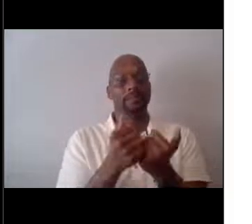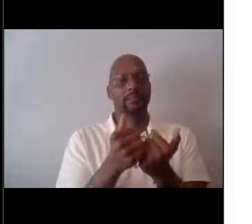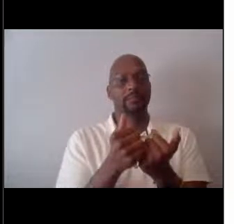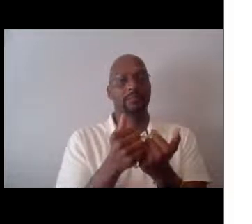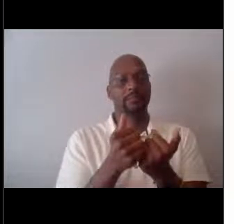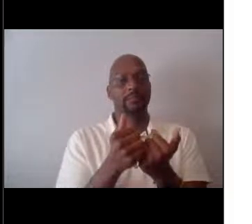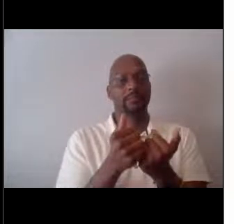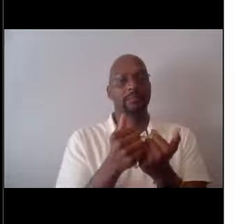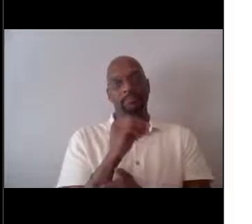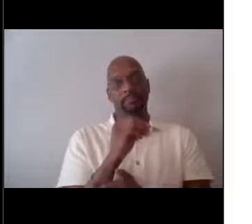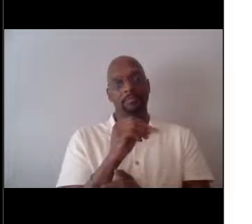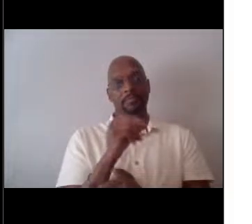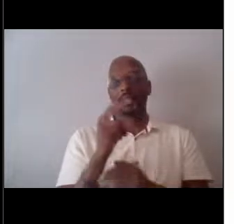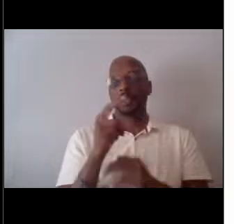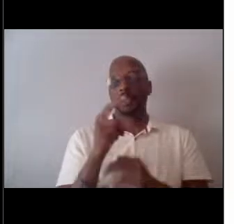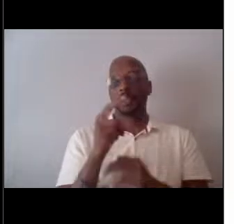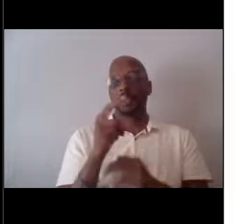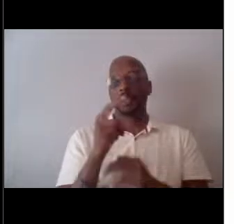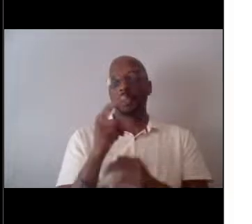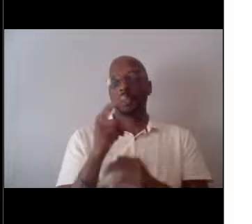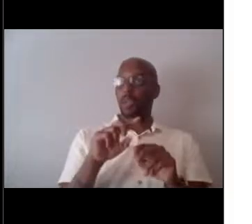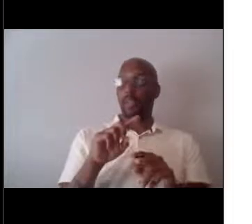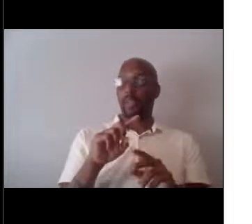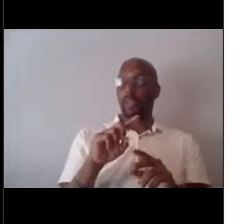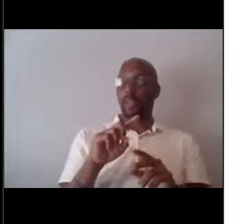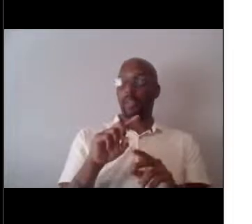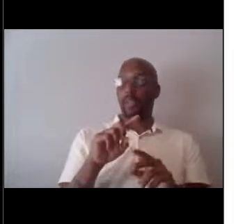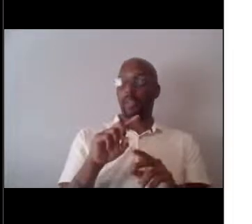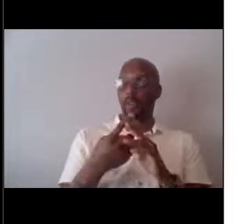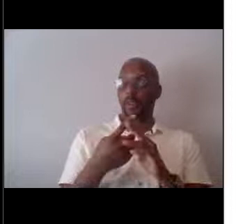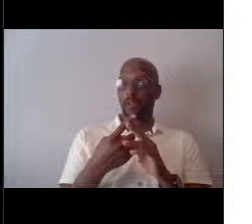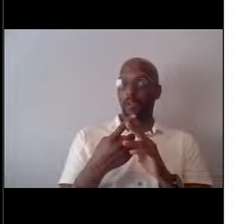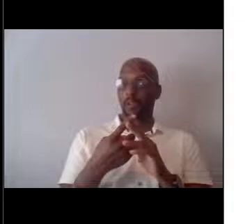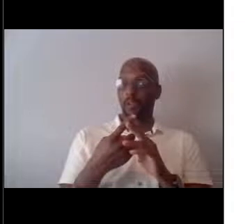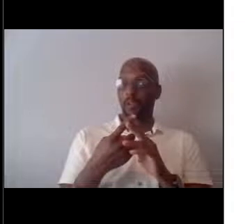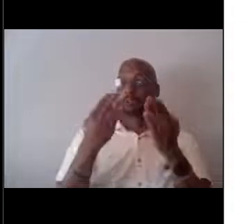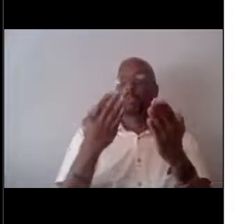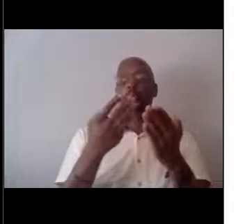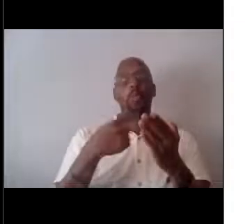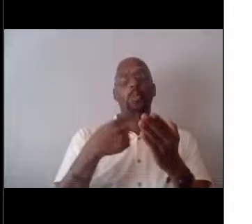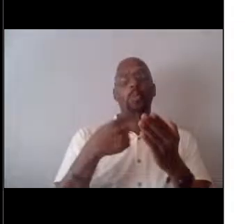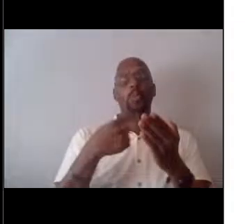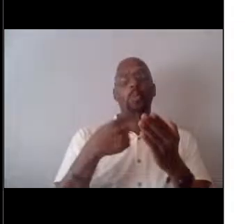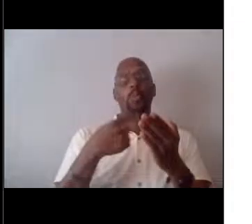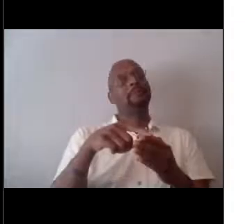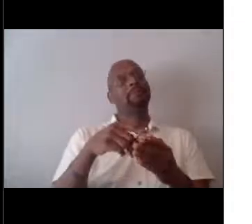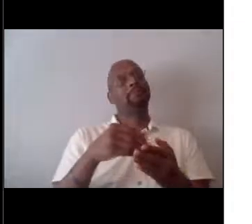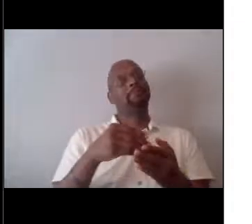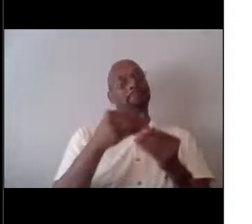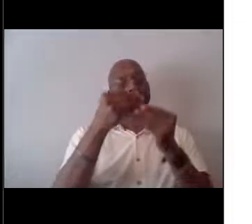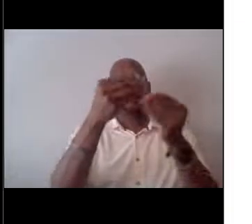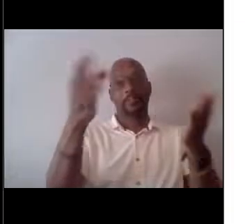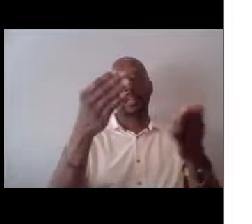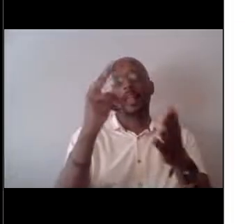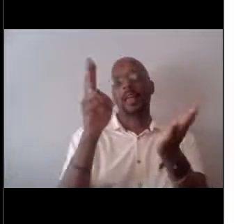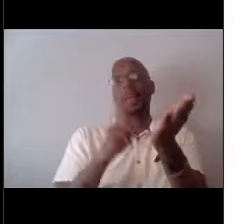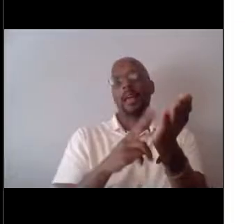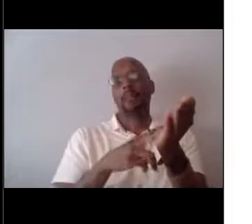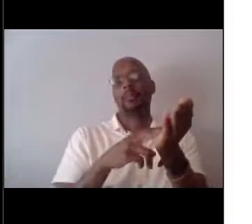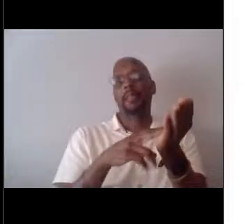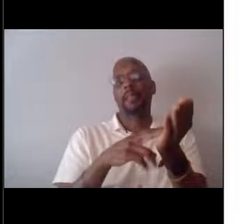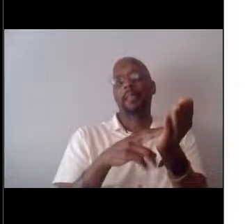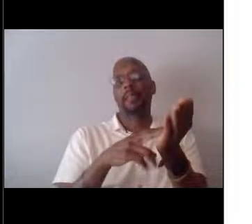Building on our initial committee proposal, we released an application that was open for about a month from August 8th